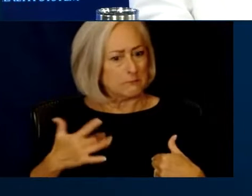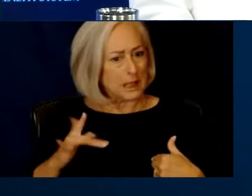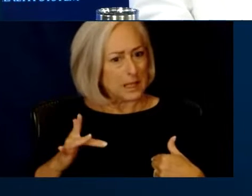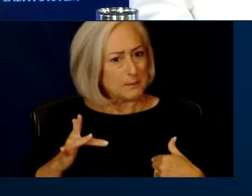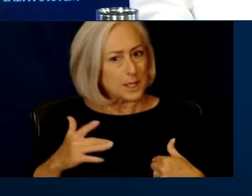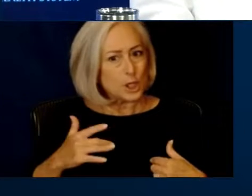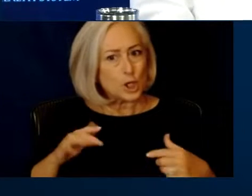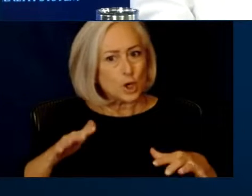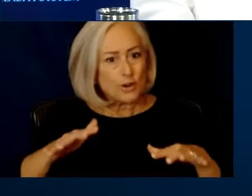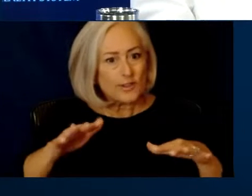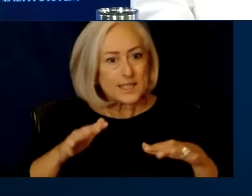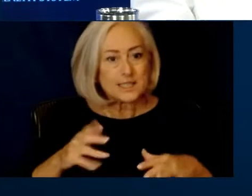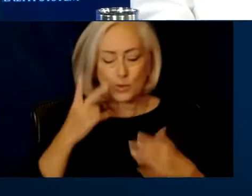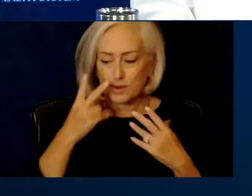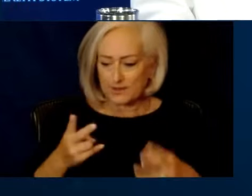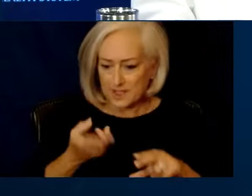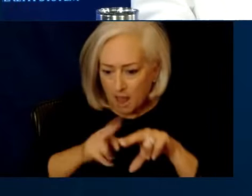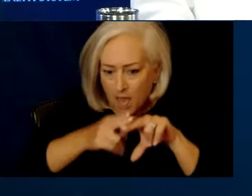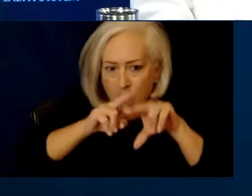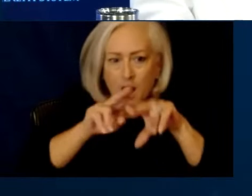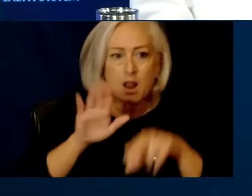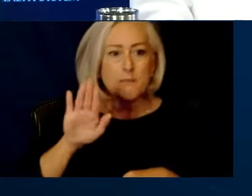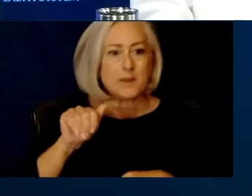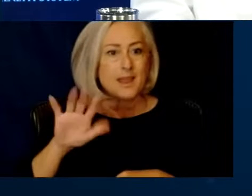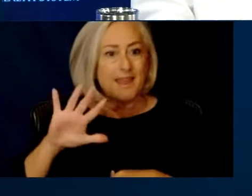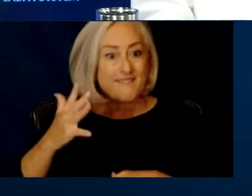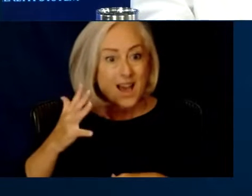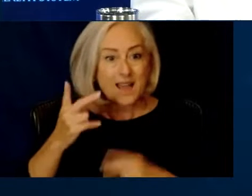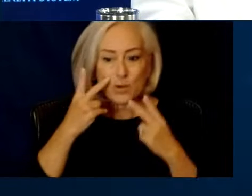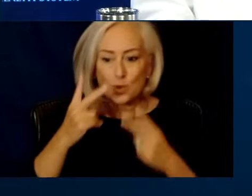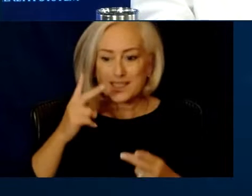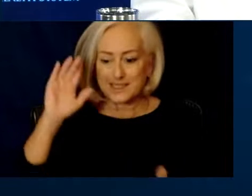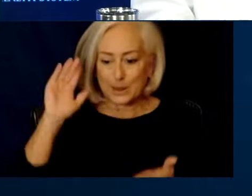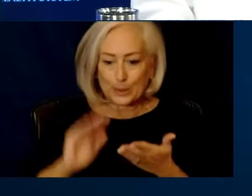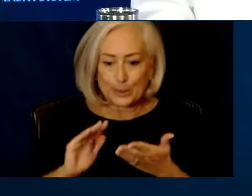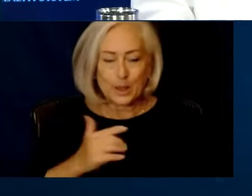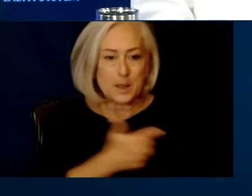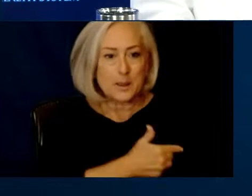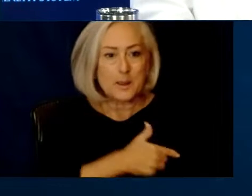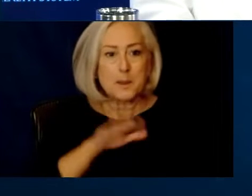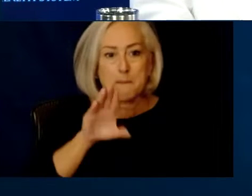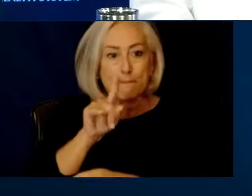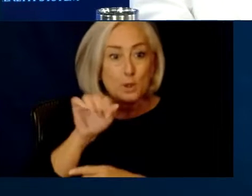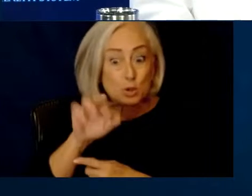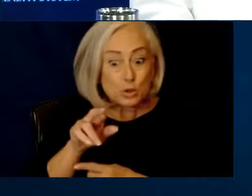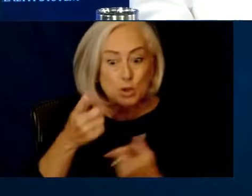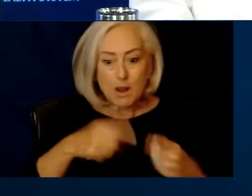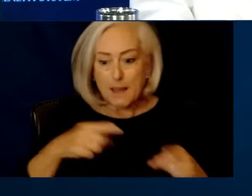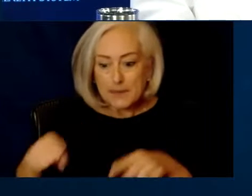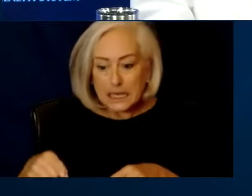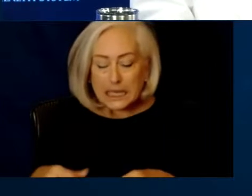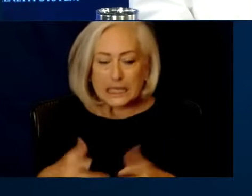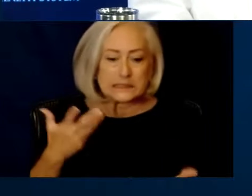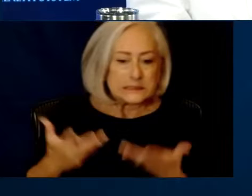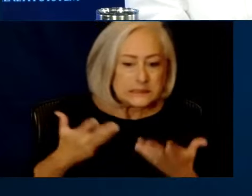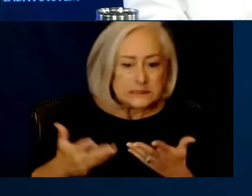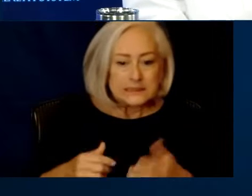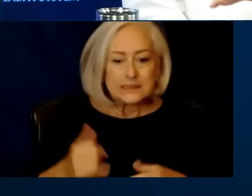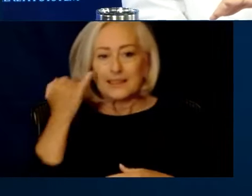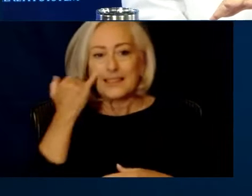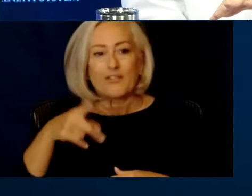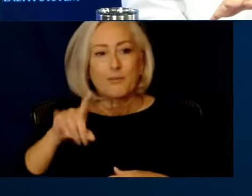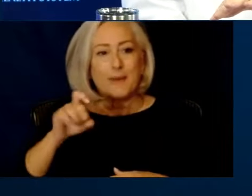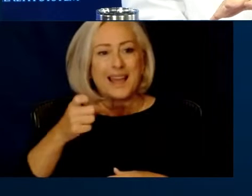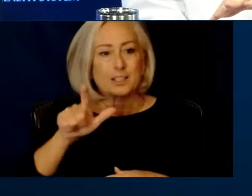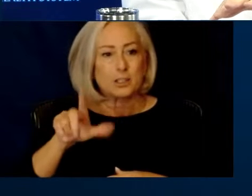things out there, knowing that we are seeing a lack of boosters and going into arms, and if Paxlovid isn't quite working as well, and the monoclonal